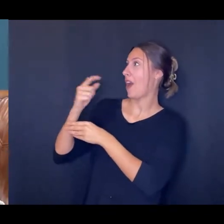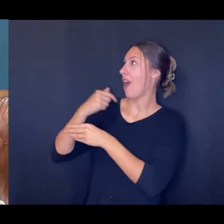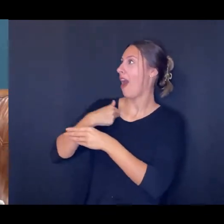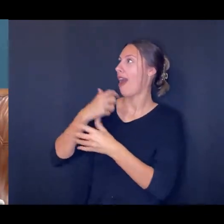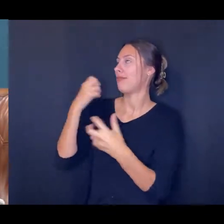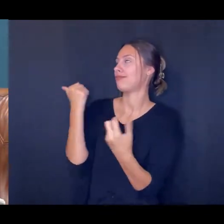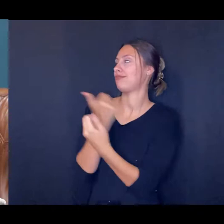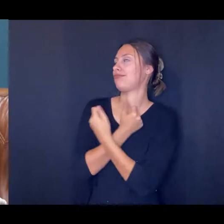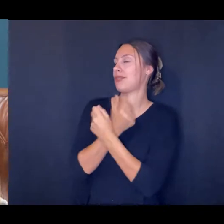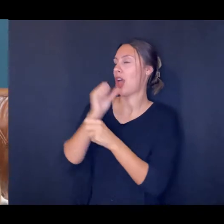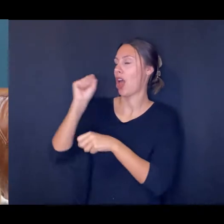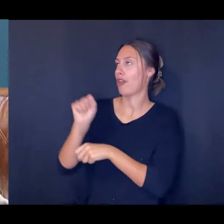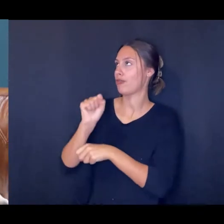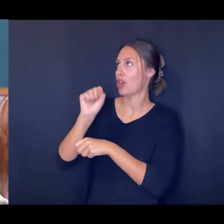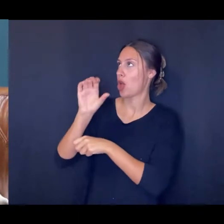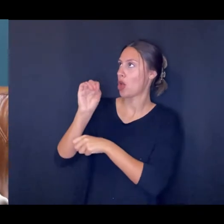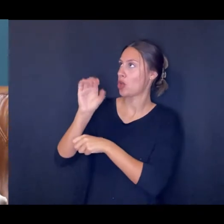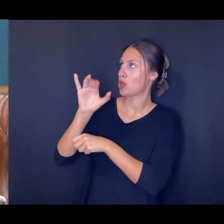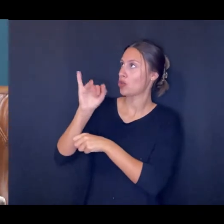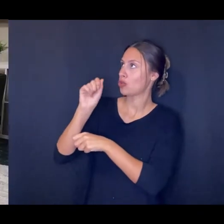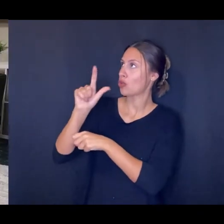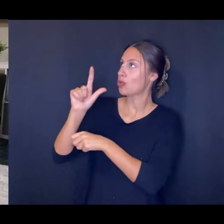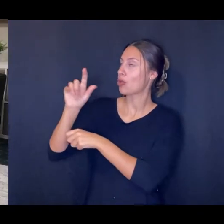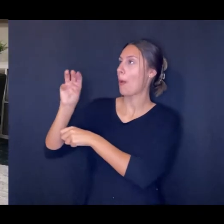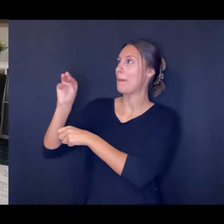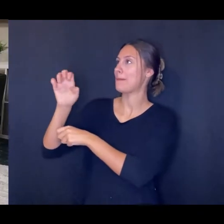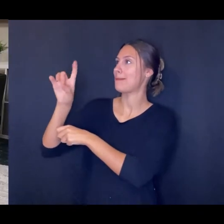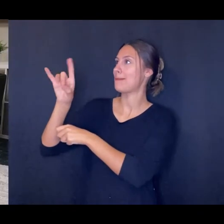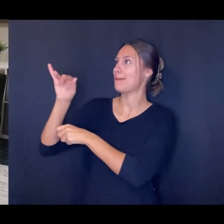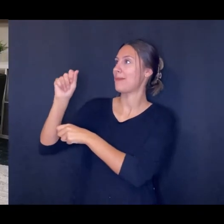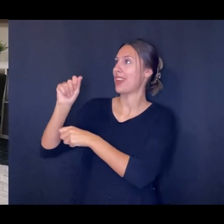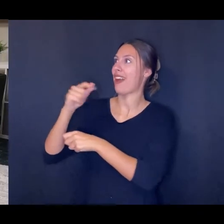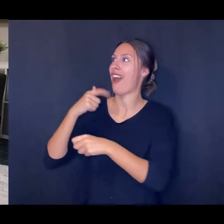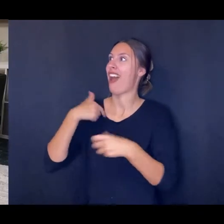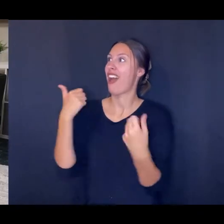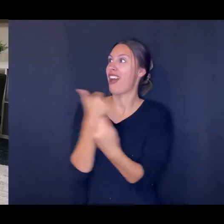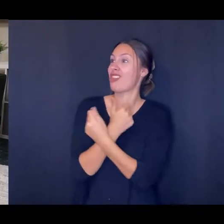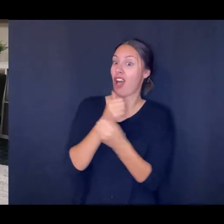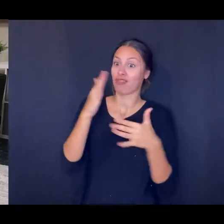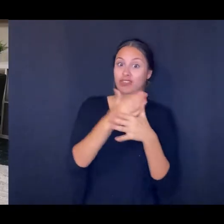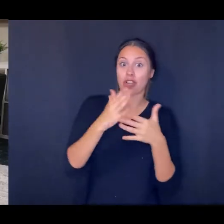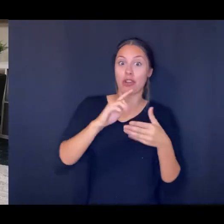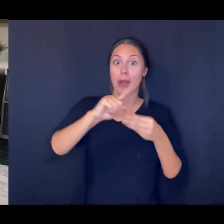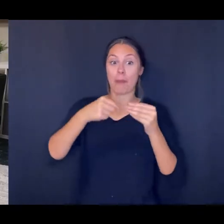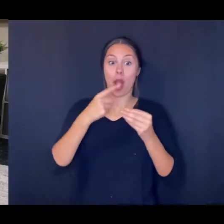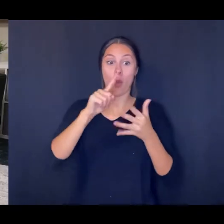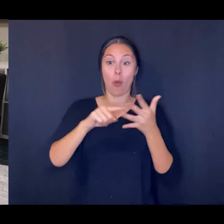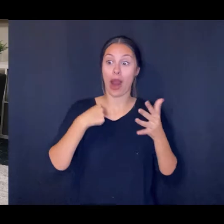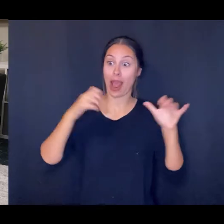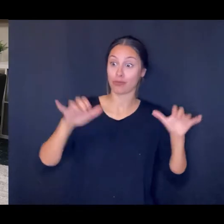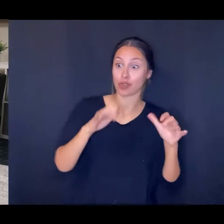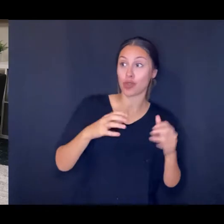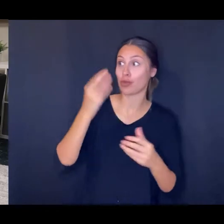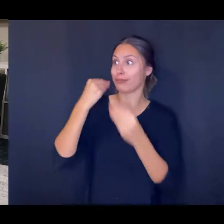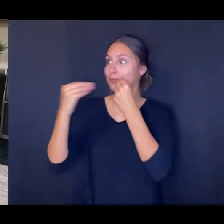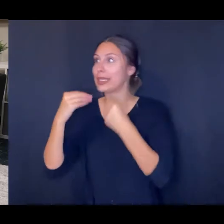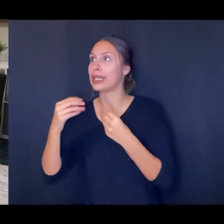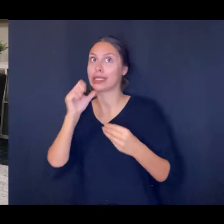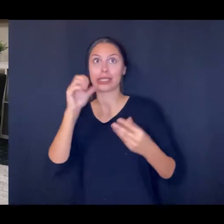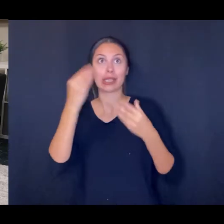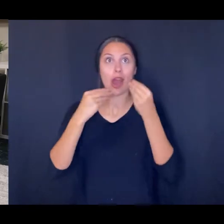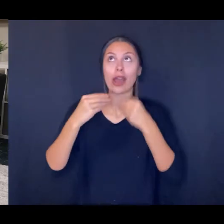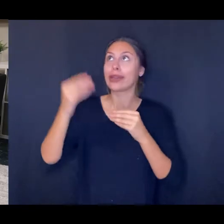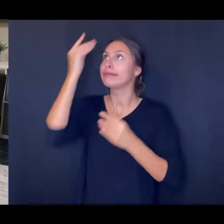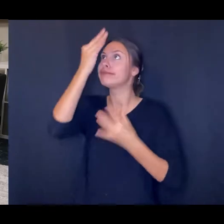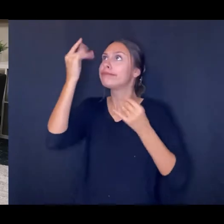what I'm doing, what I'm eating, what I'm not eating, what I'm thinking. Yeah, and you're really good at it. I'll say that. Thank you. I try my best. Best